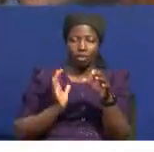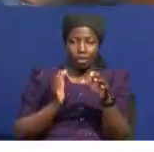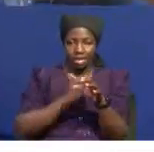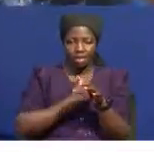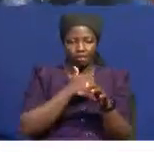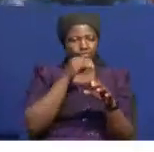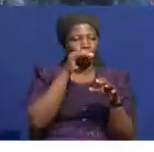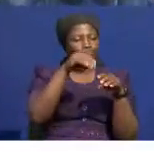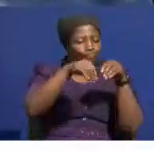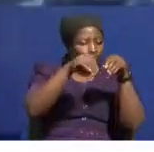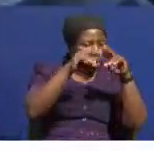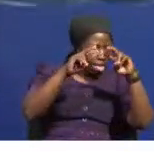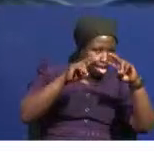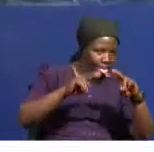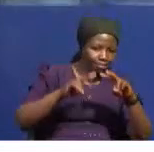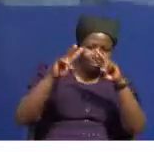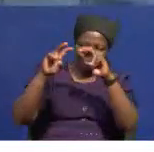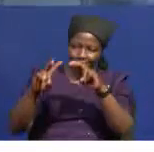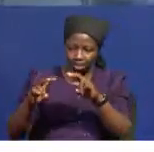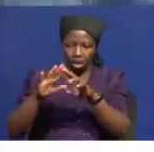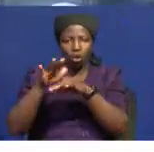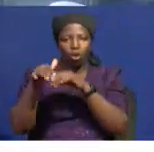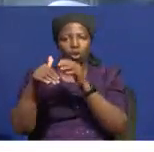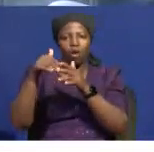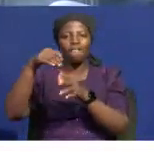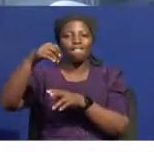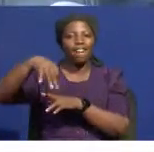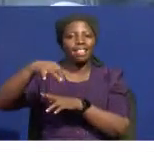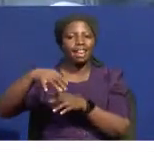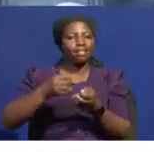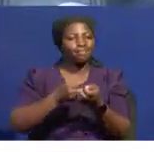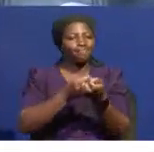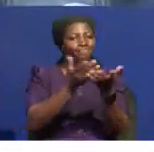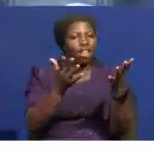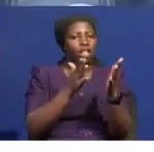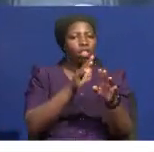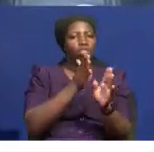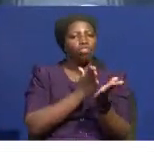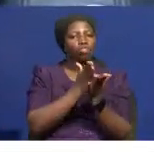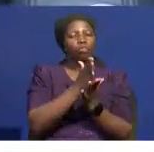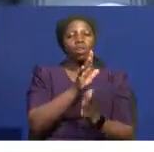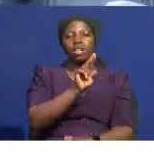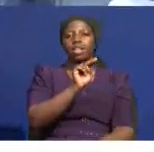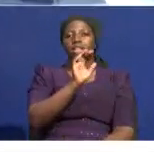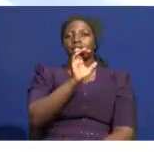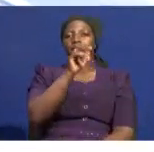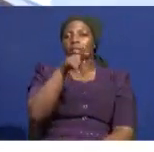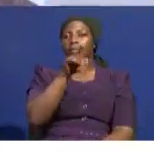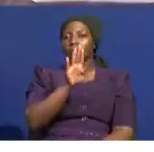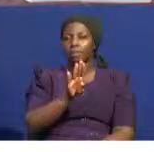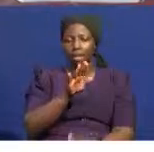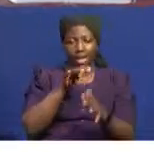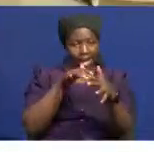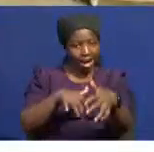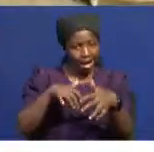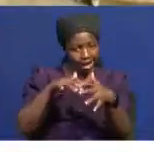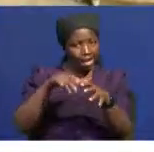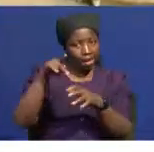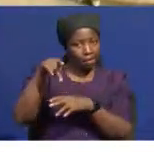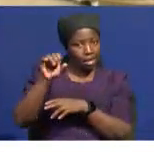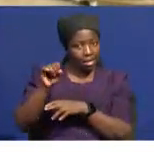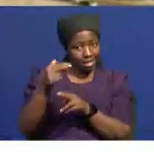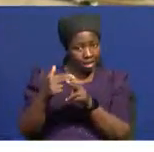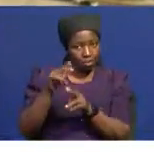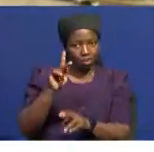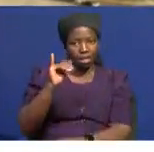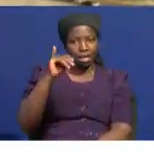fertilizer distributed through the National Cereals and Produce Board. Agriculture Principal Secretary Kiprono Rono on